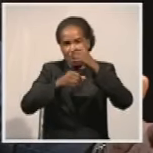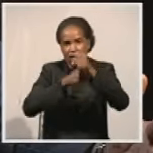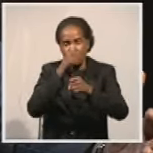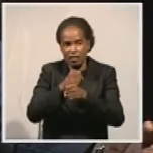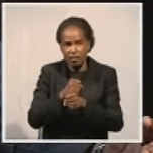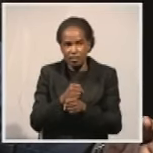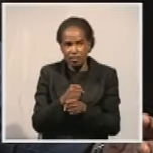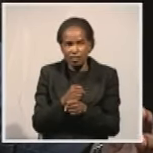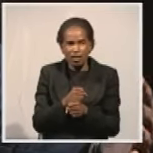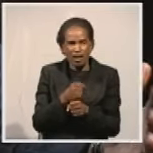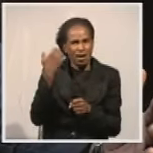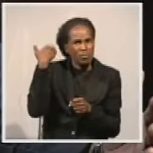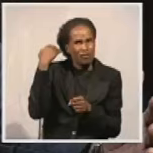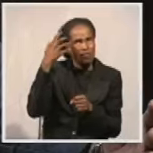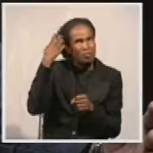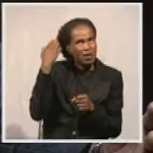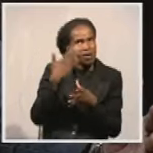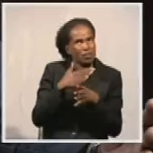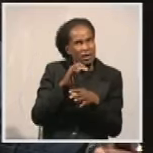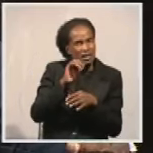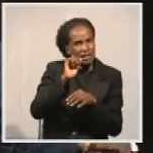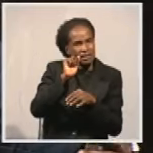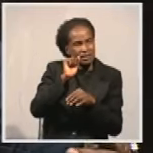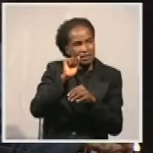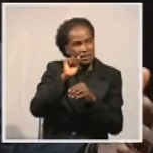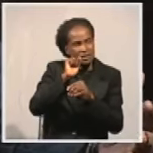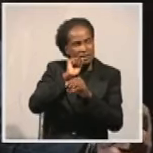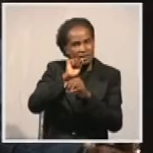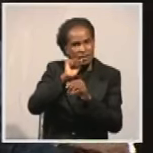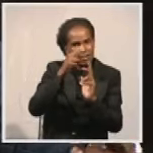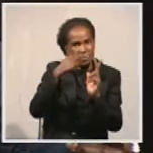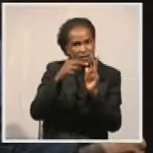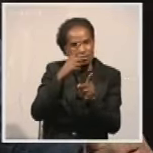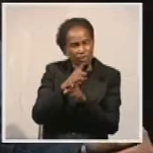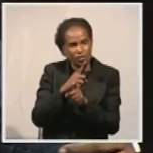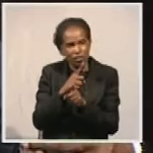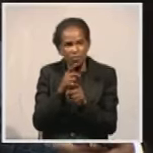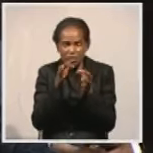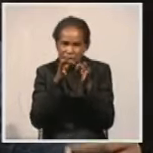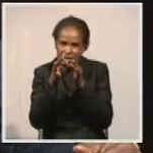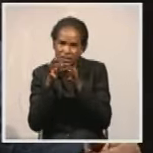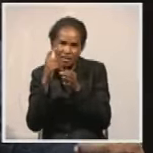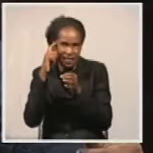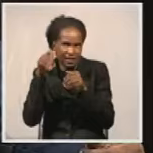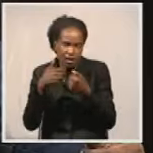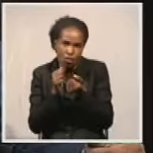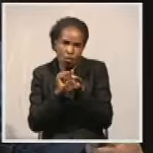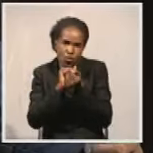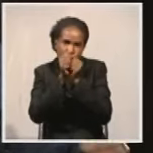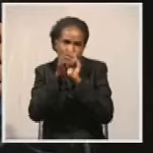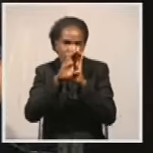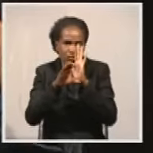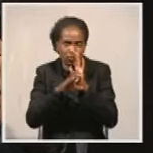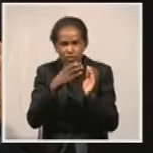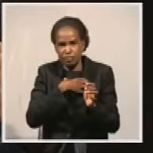time that you were attorney general, or was that before that? It was before that. But just reflect a little bit on the thinking behind the extension of that,